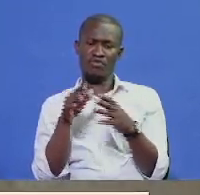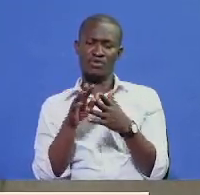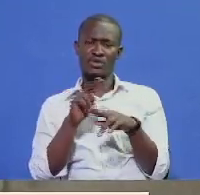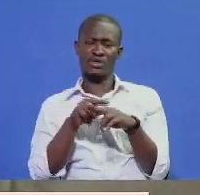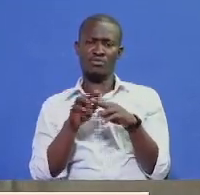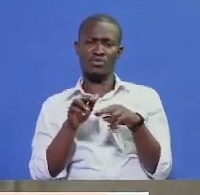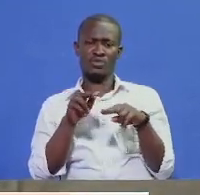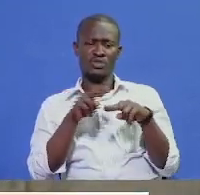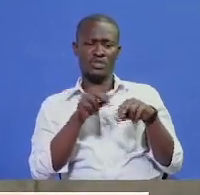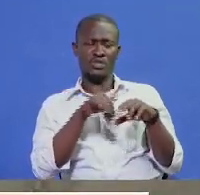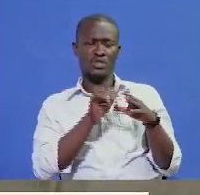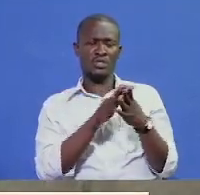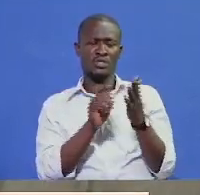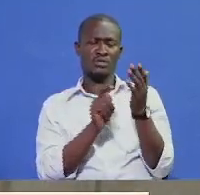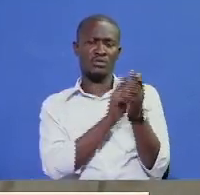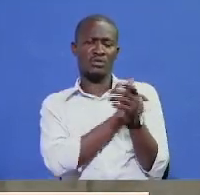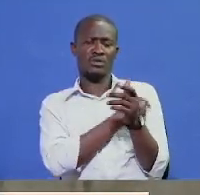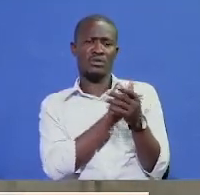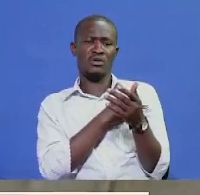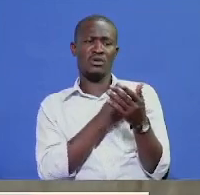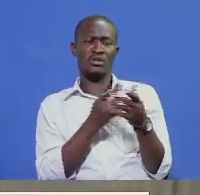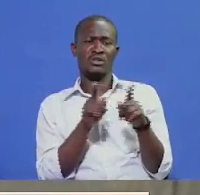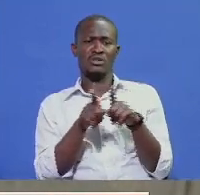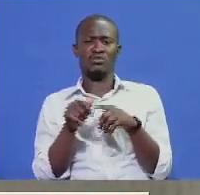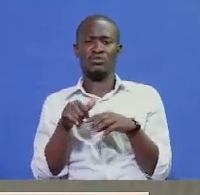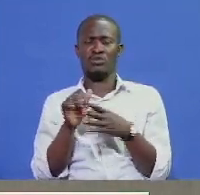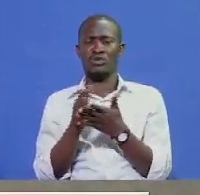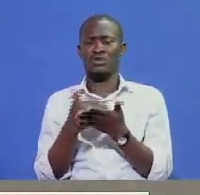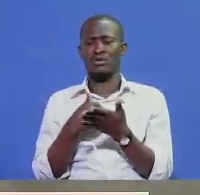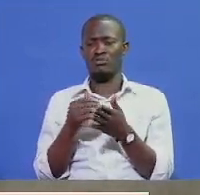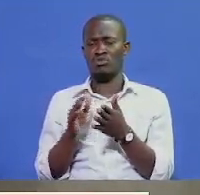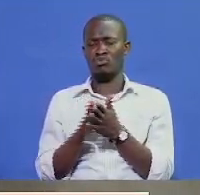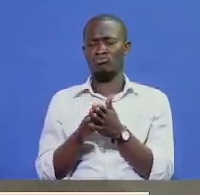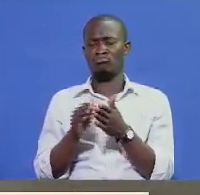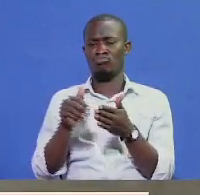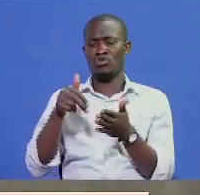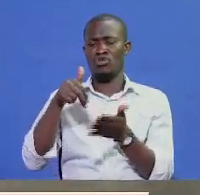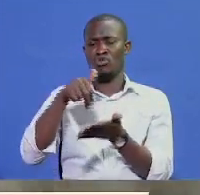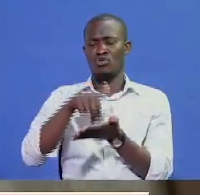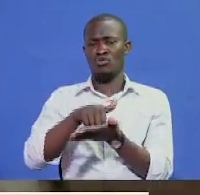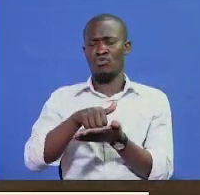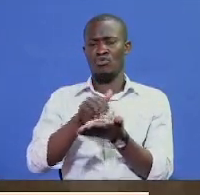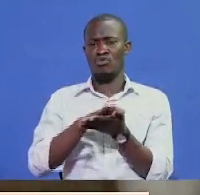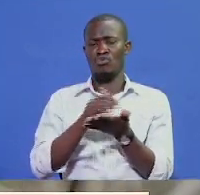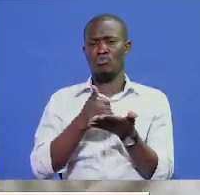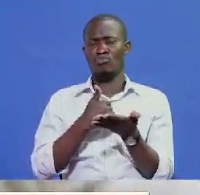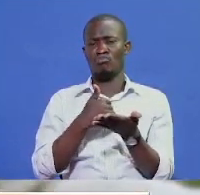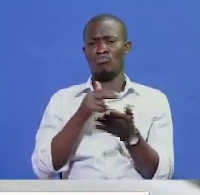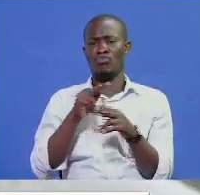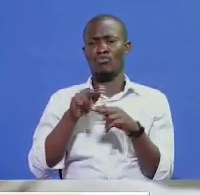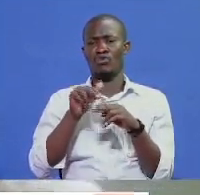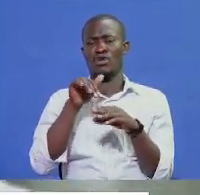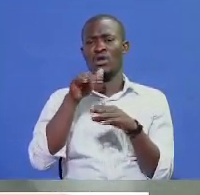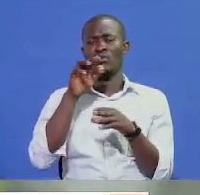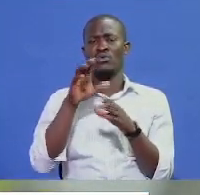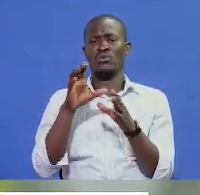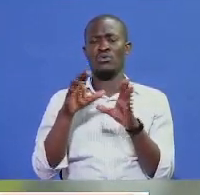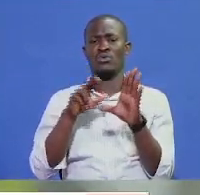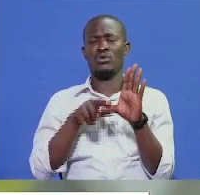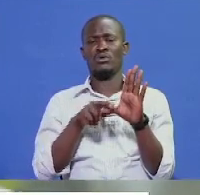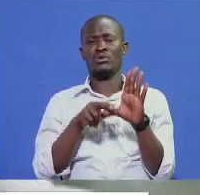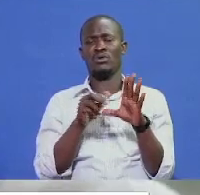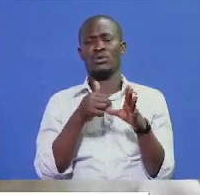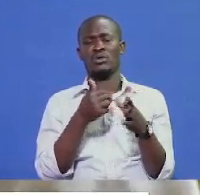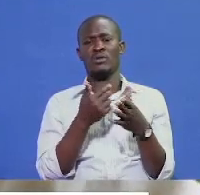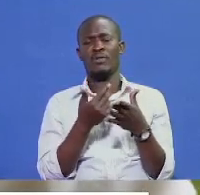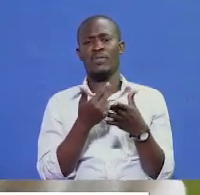toilet, that's your squat position. Just like you would use a tampon, you squat or you put your feet up on a chair, like you would use a